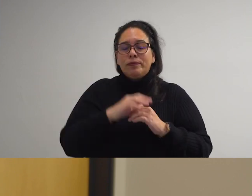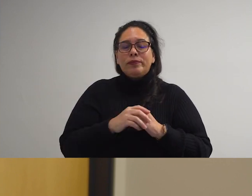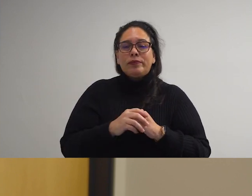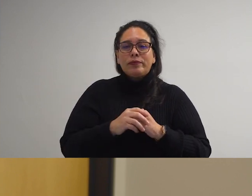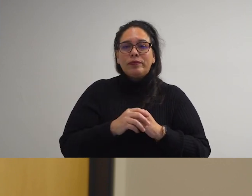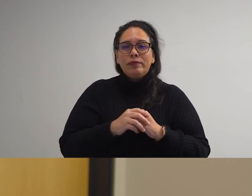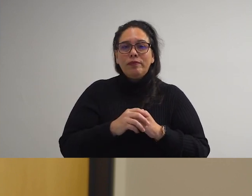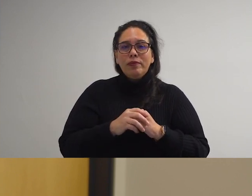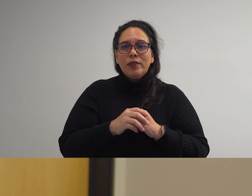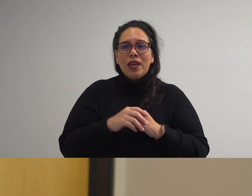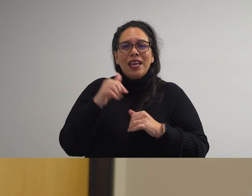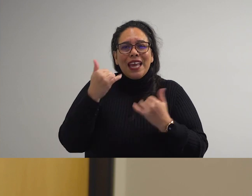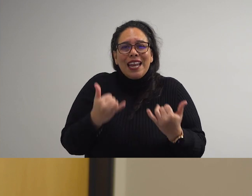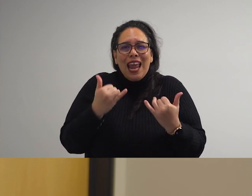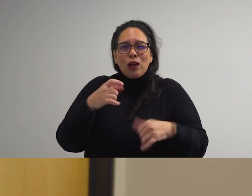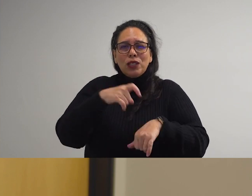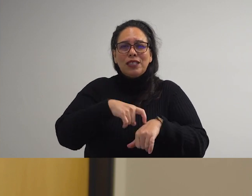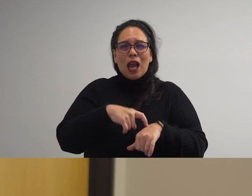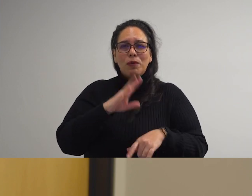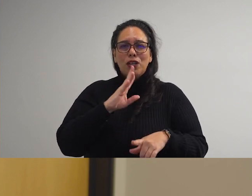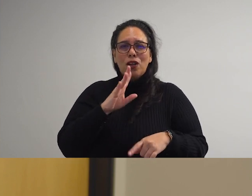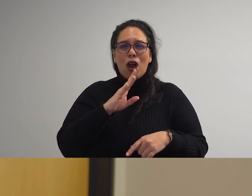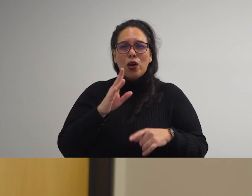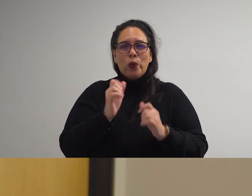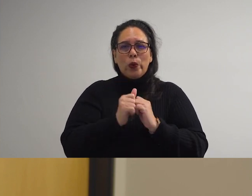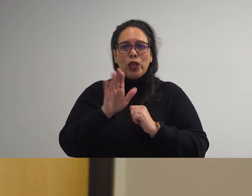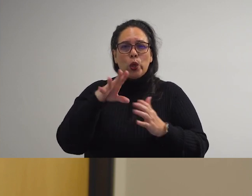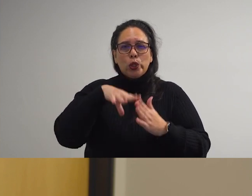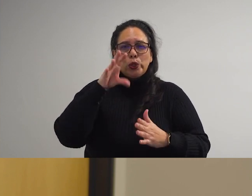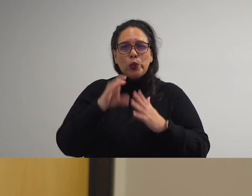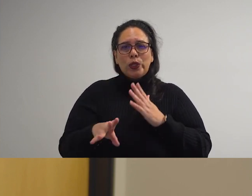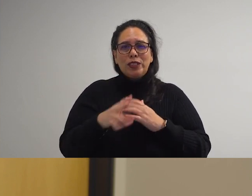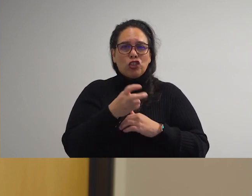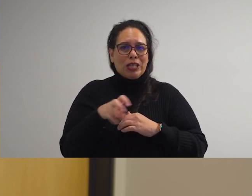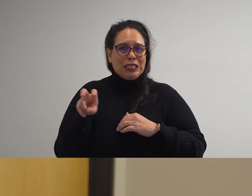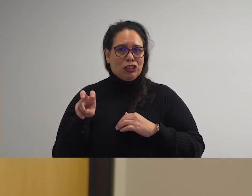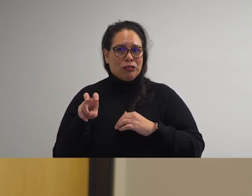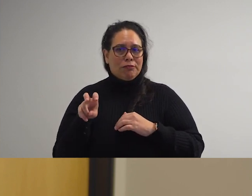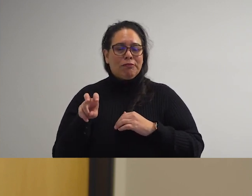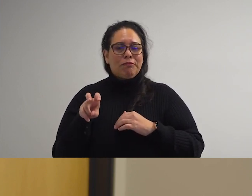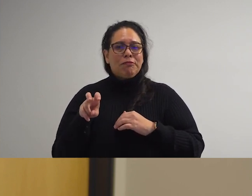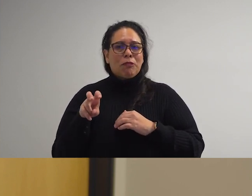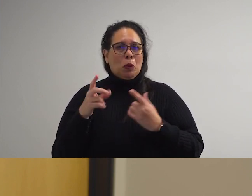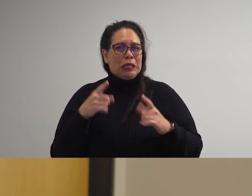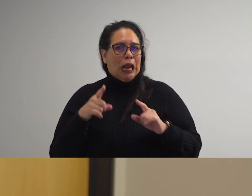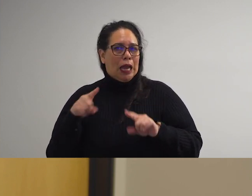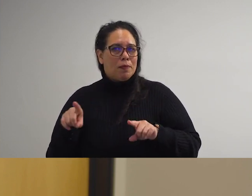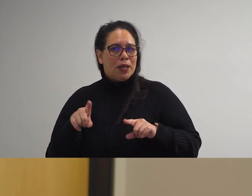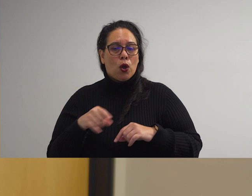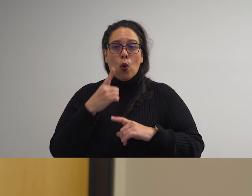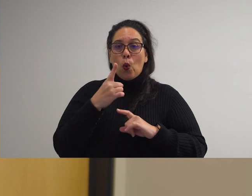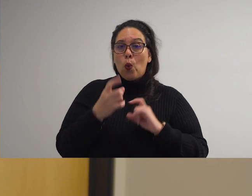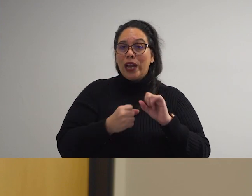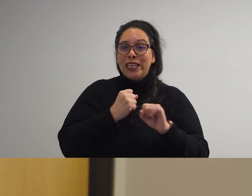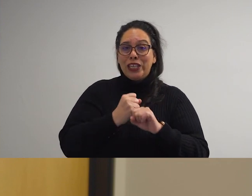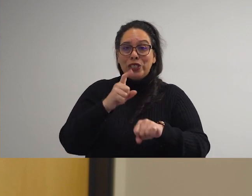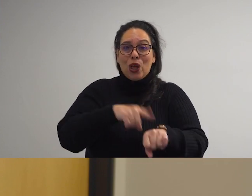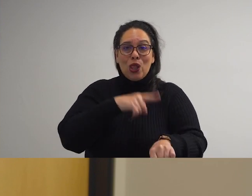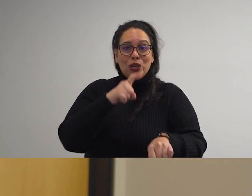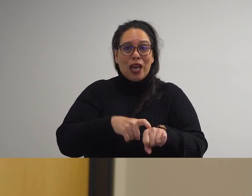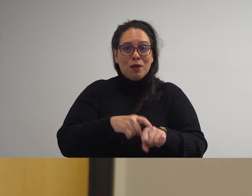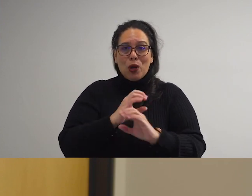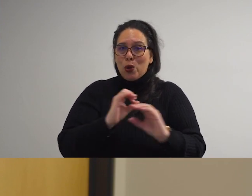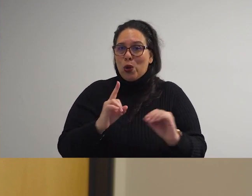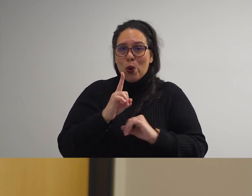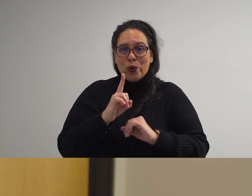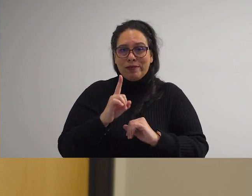this is a time to talk to your students about the transition that is happening for them. A year is a long time. No one needs to tell you